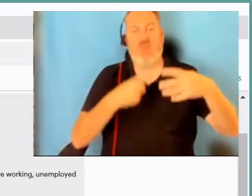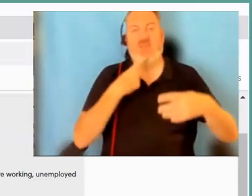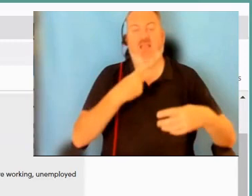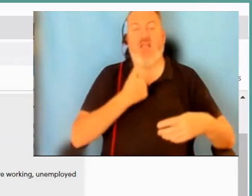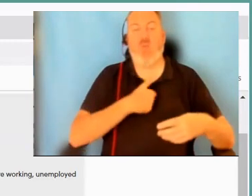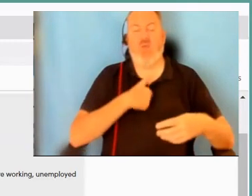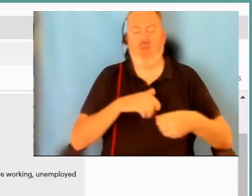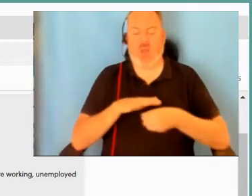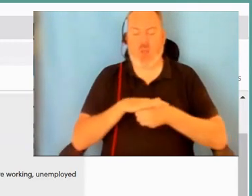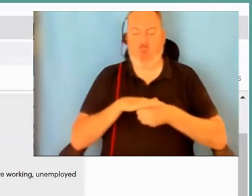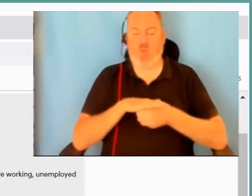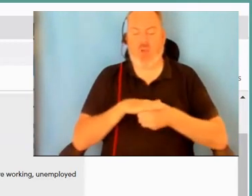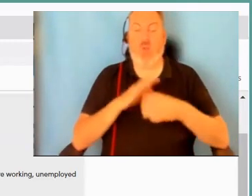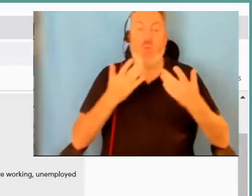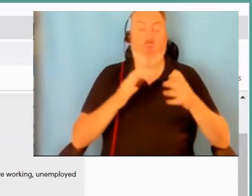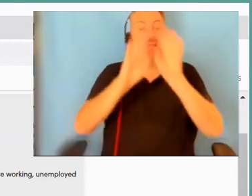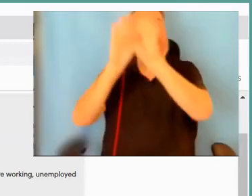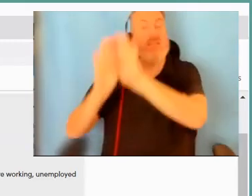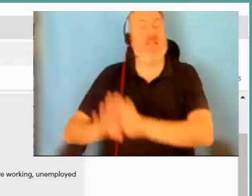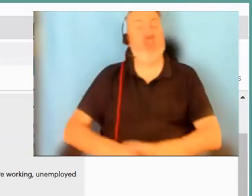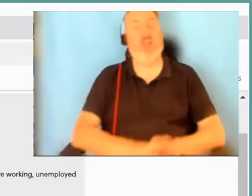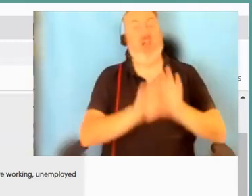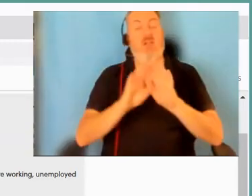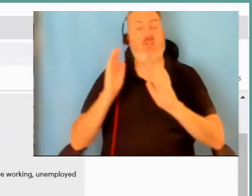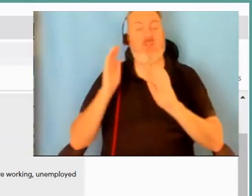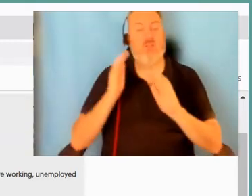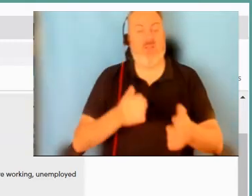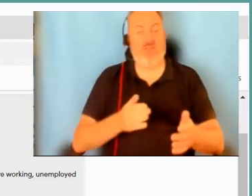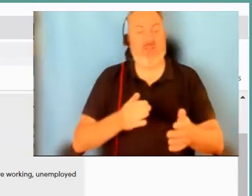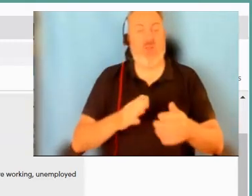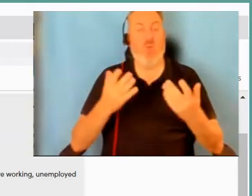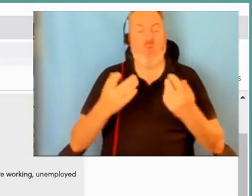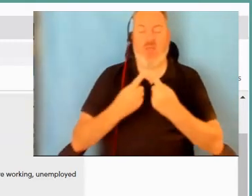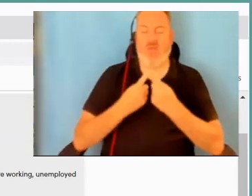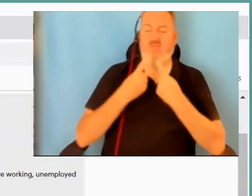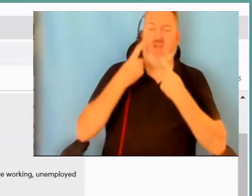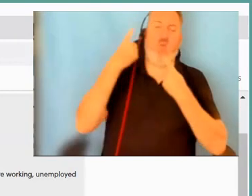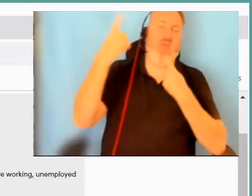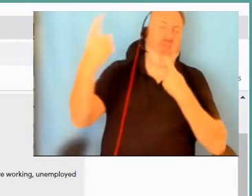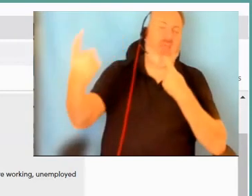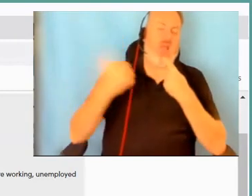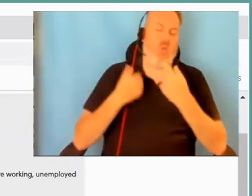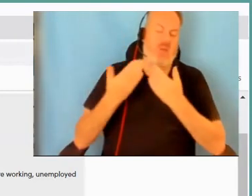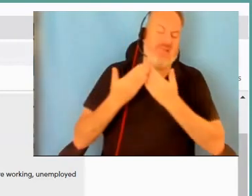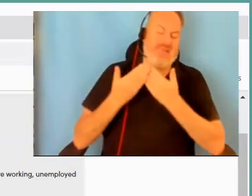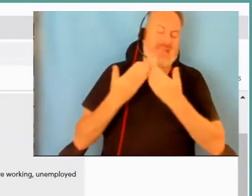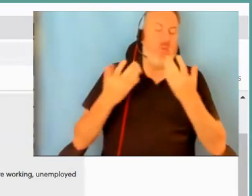national services. And then below that, you can also filter by how far the service is.